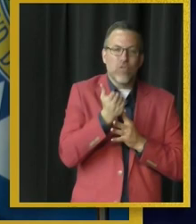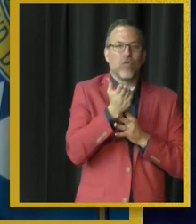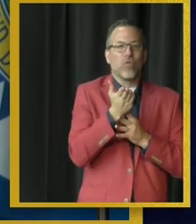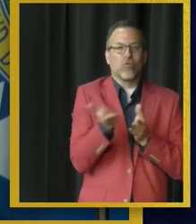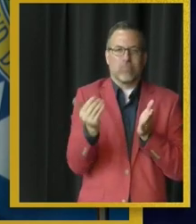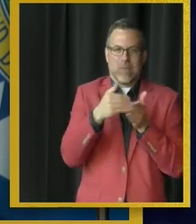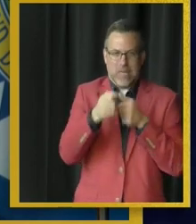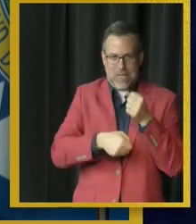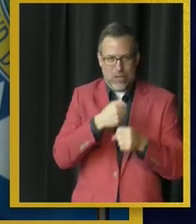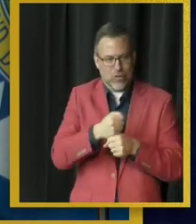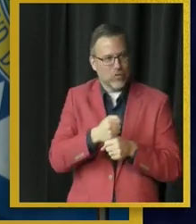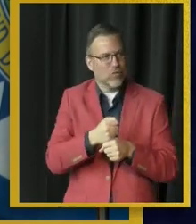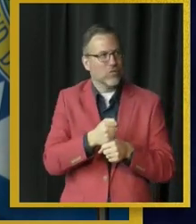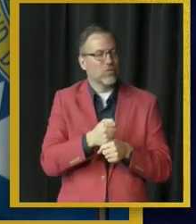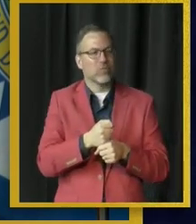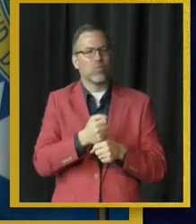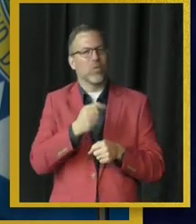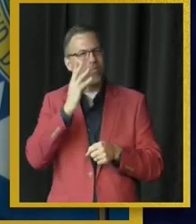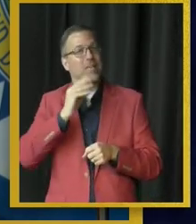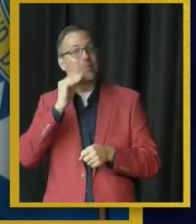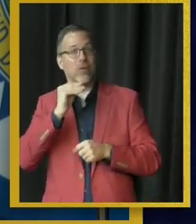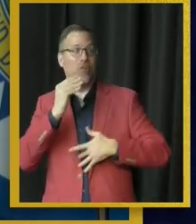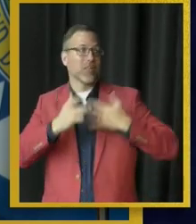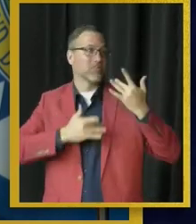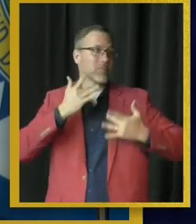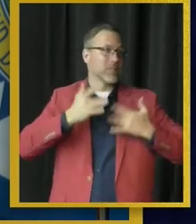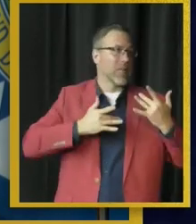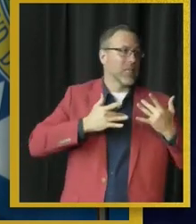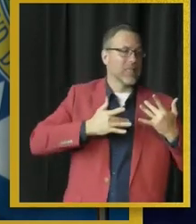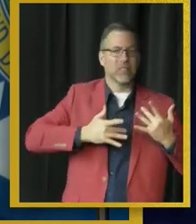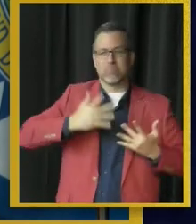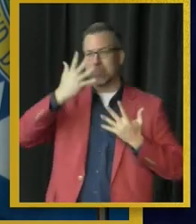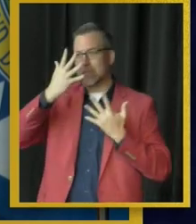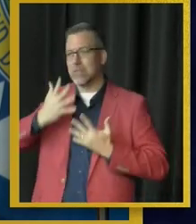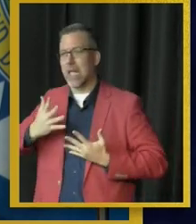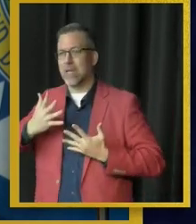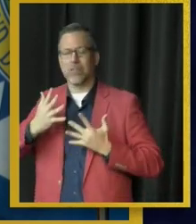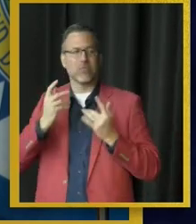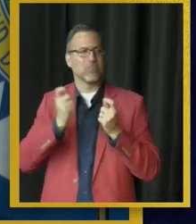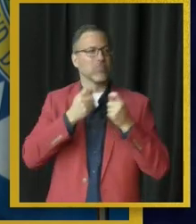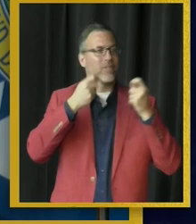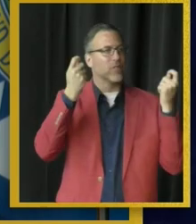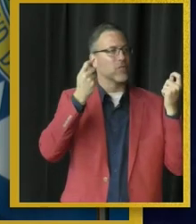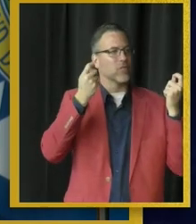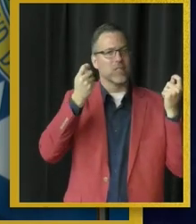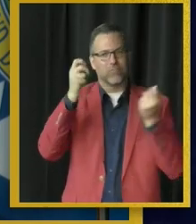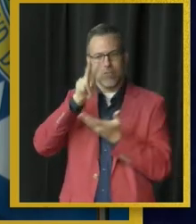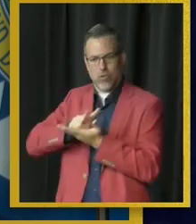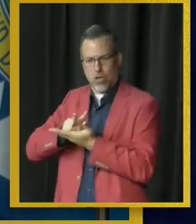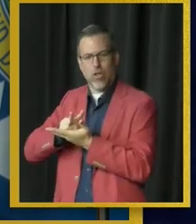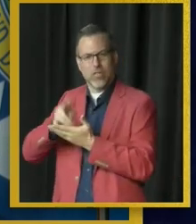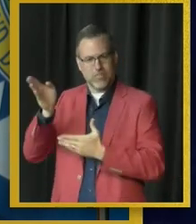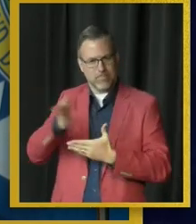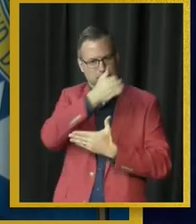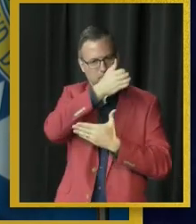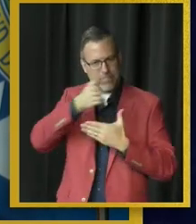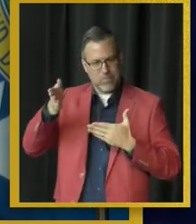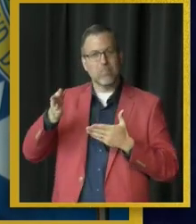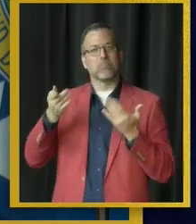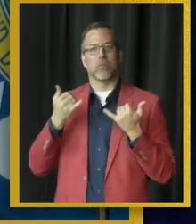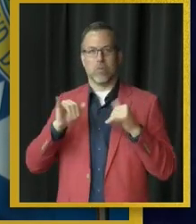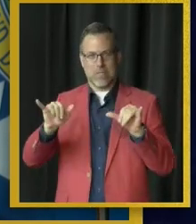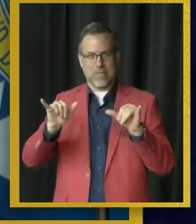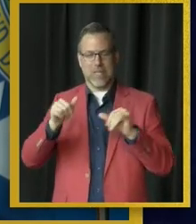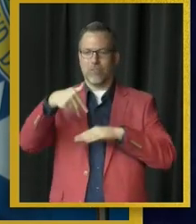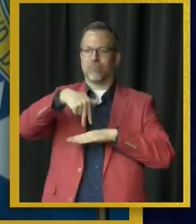experienced hills and valleys, joy and sadness, victories and defeats. Yet we still stand